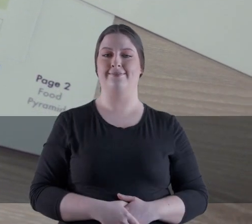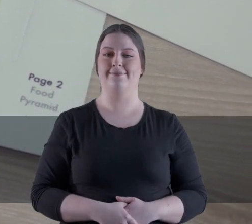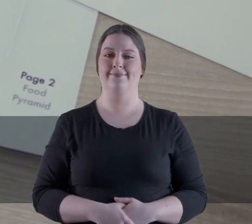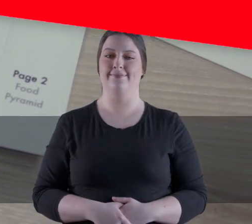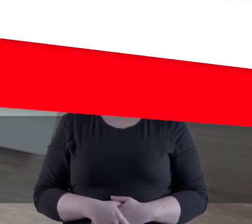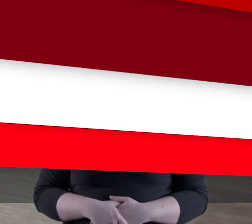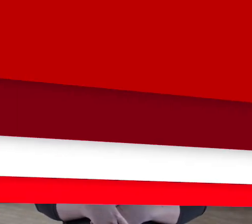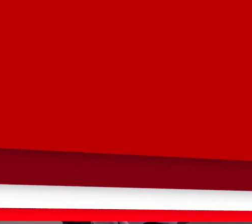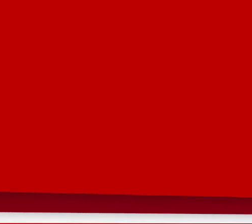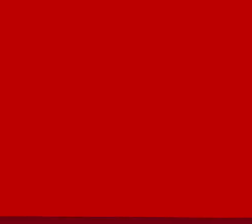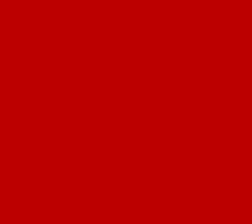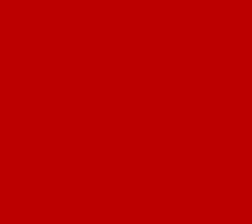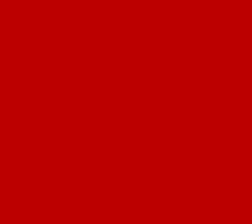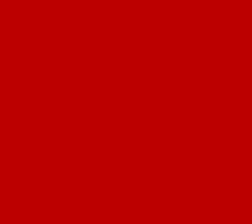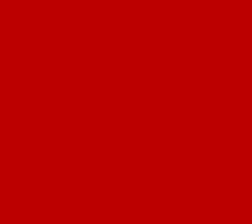Libraries.